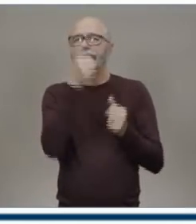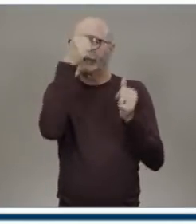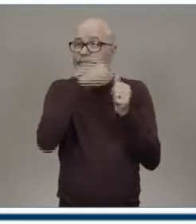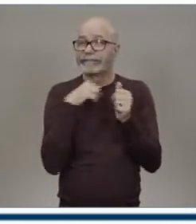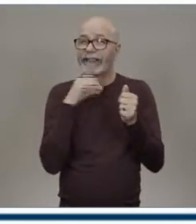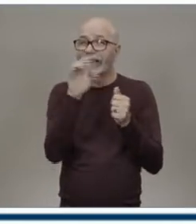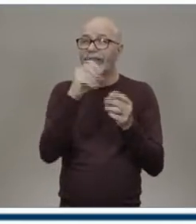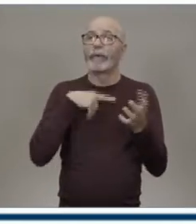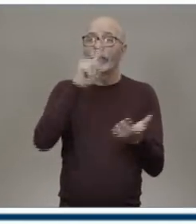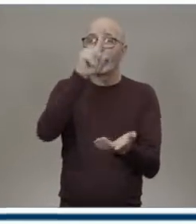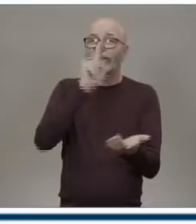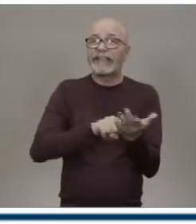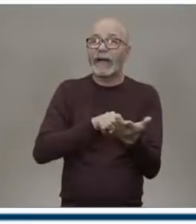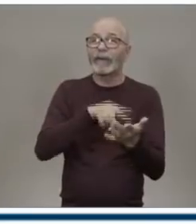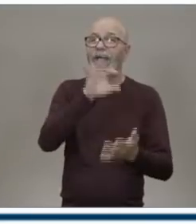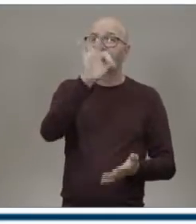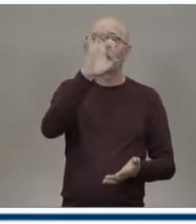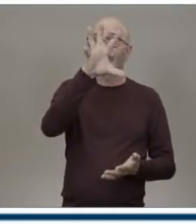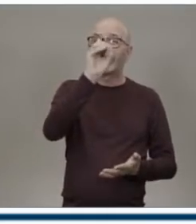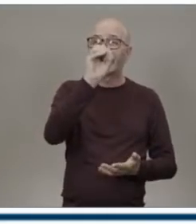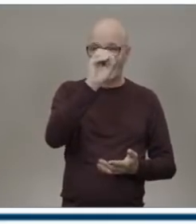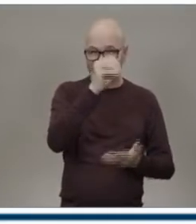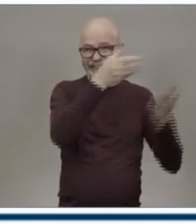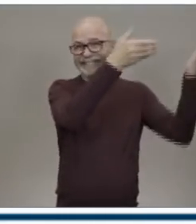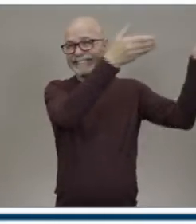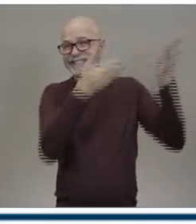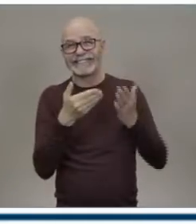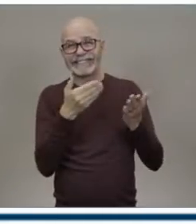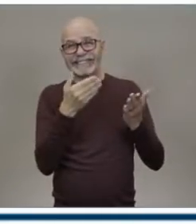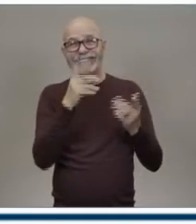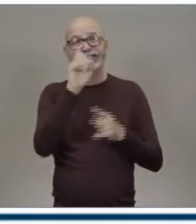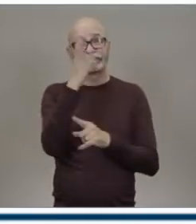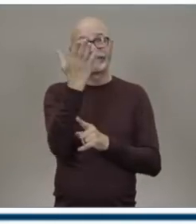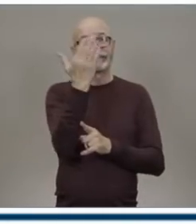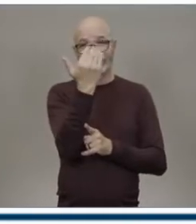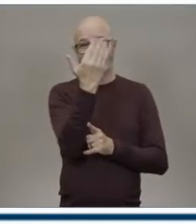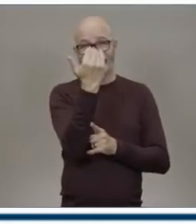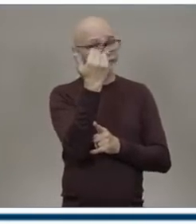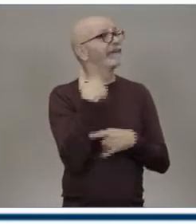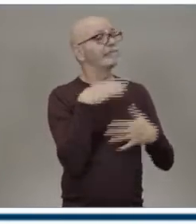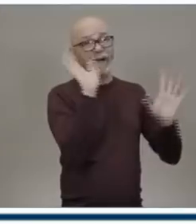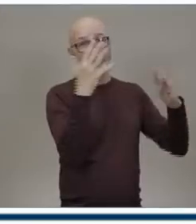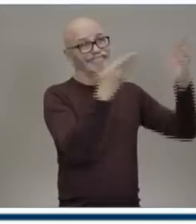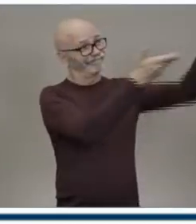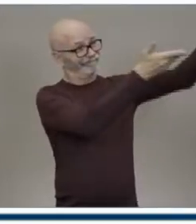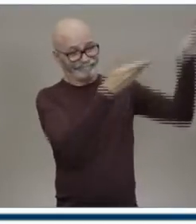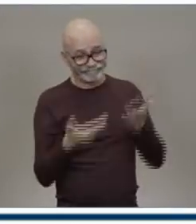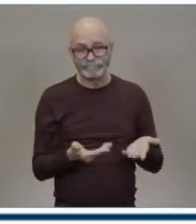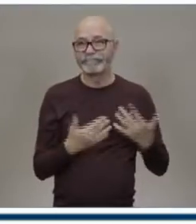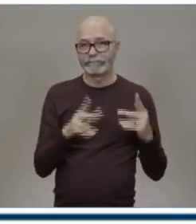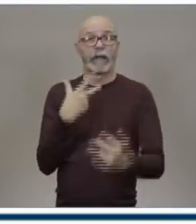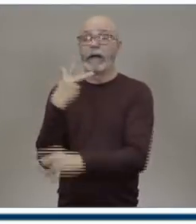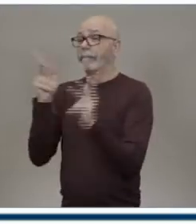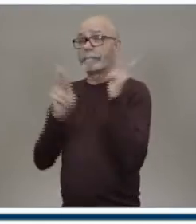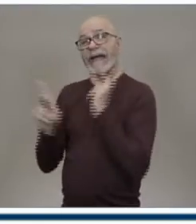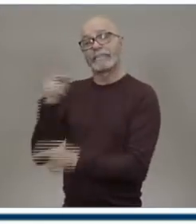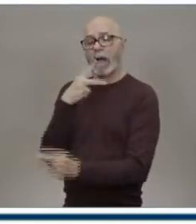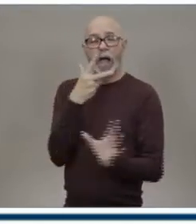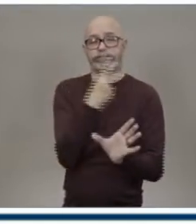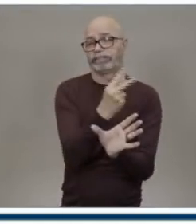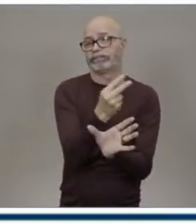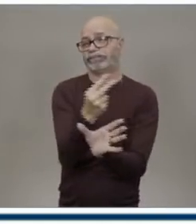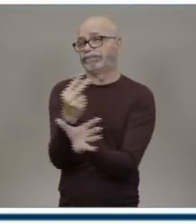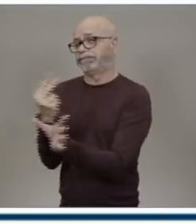of Pfizer vaccine on December 15th, and we started vaccinating the next day. We received another 3,900 doses on